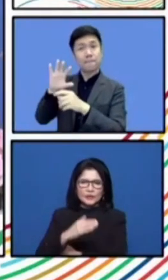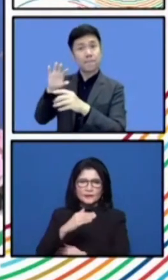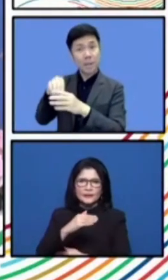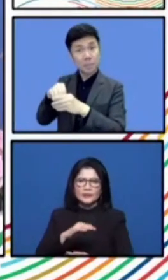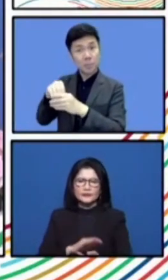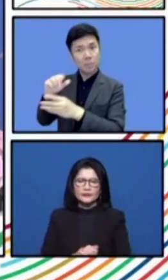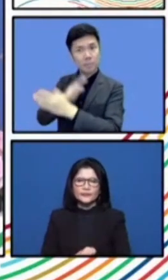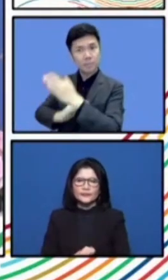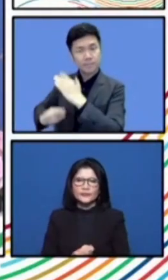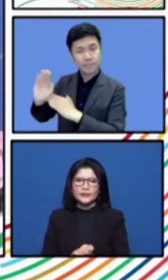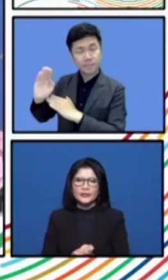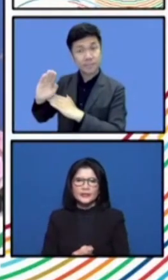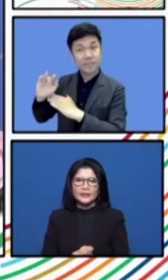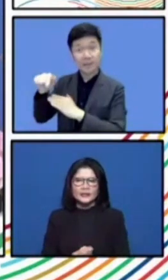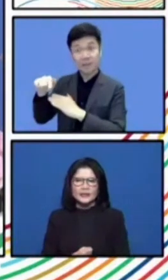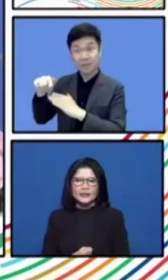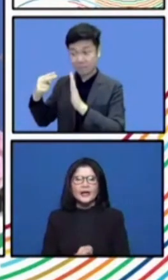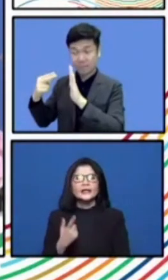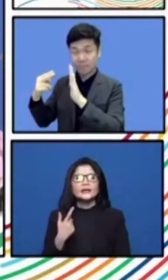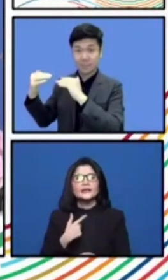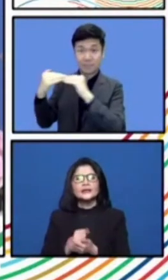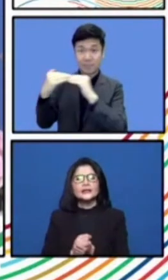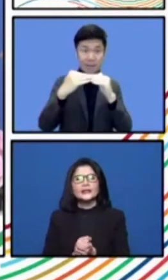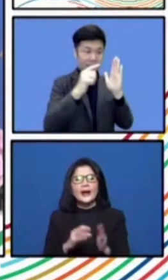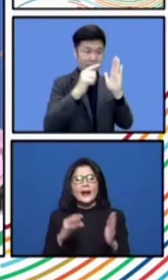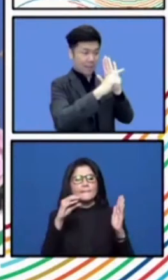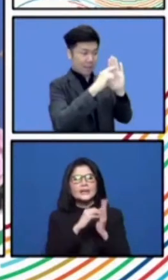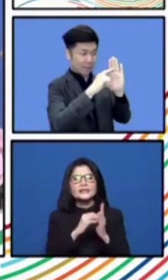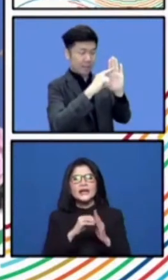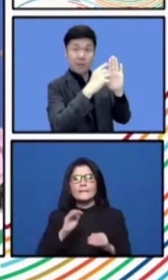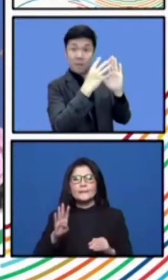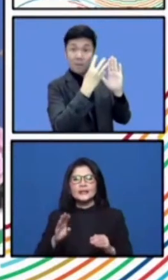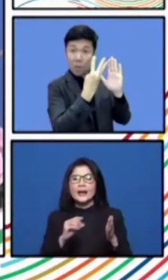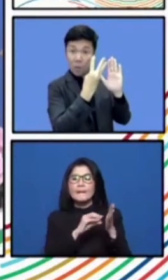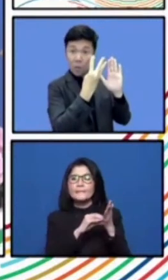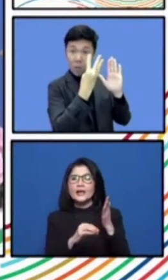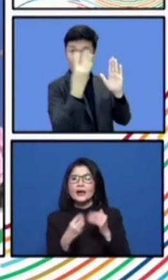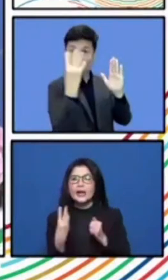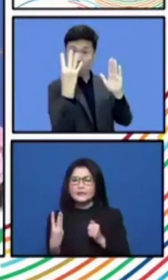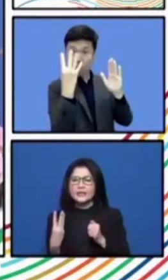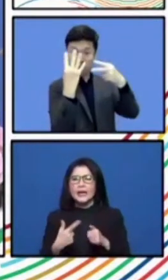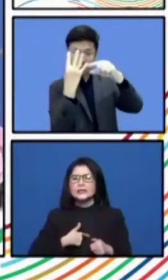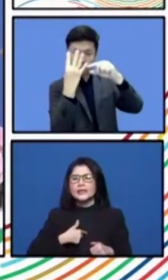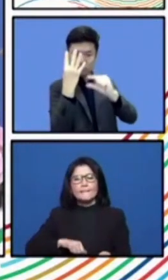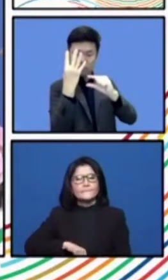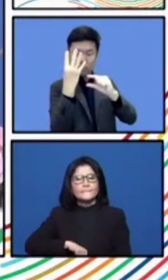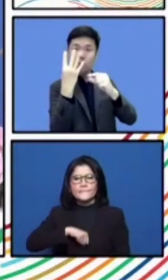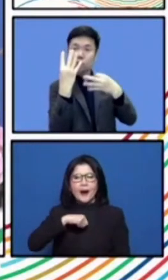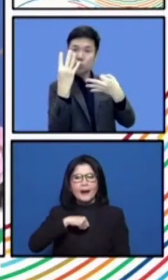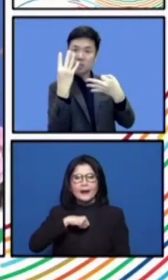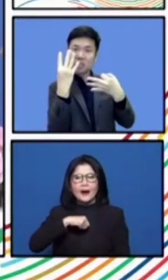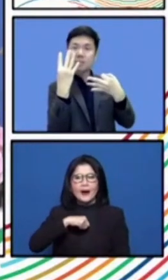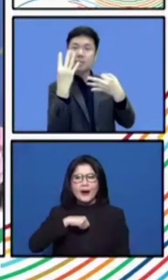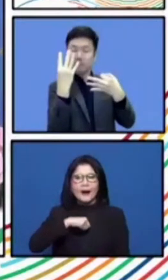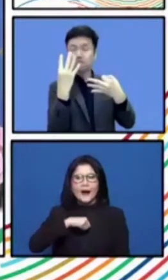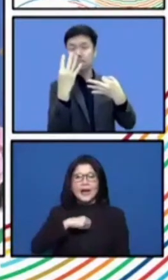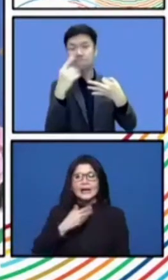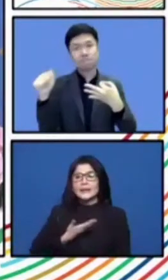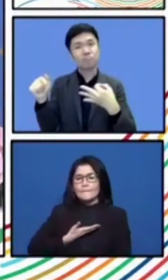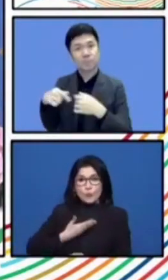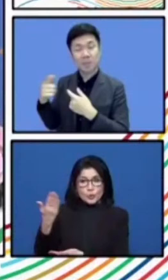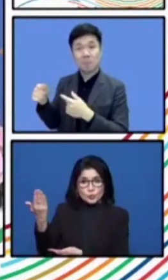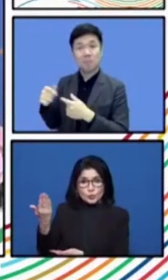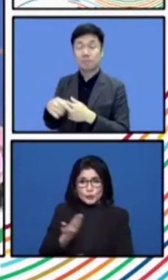with Article 4 paragraph 3 of the convention I'm very proud of that and I would like to invite all of you